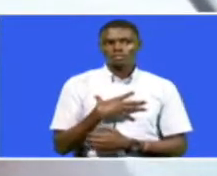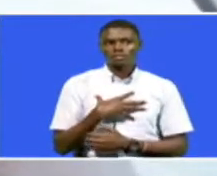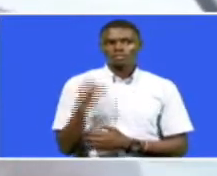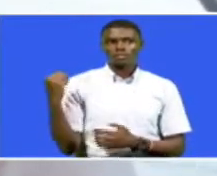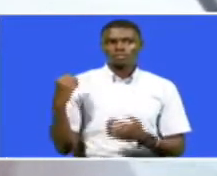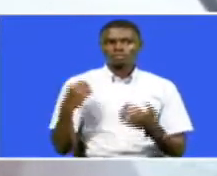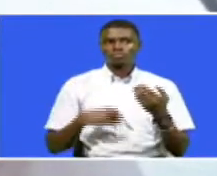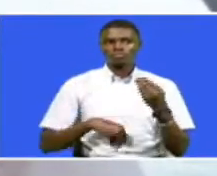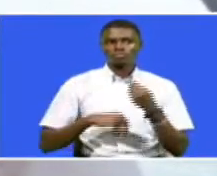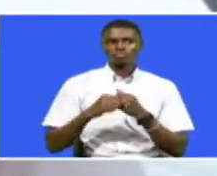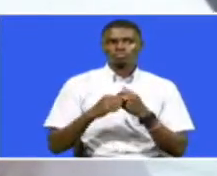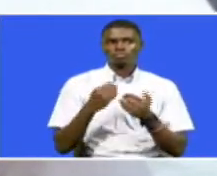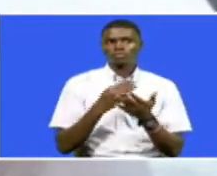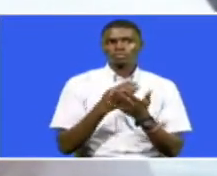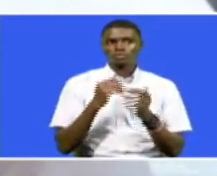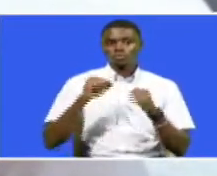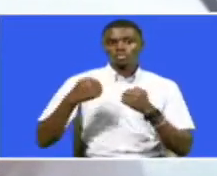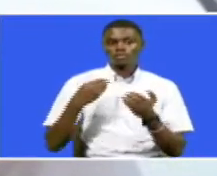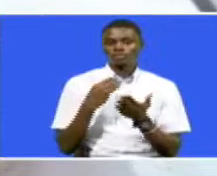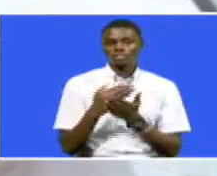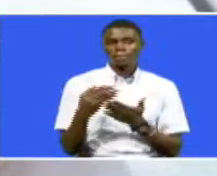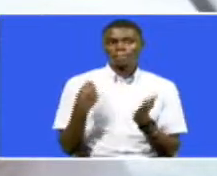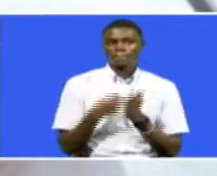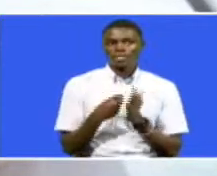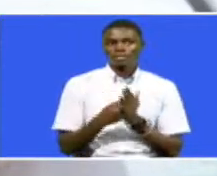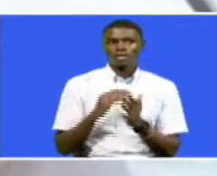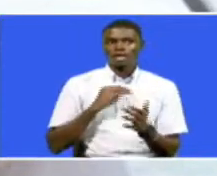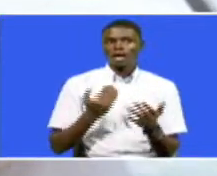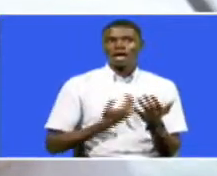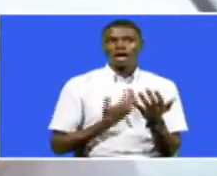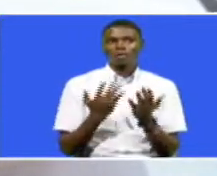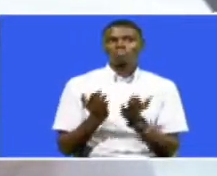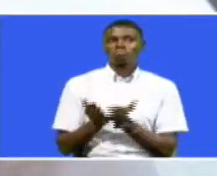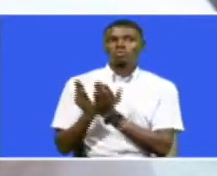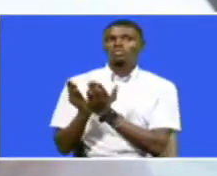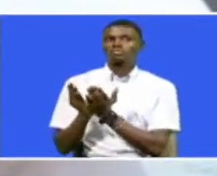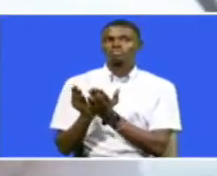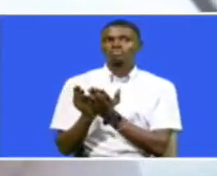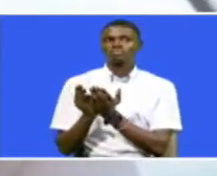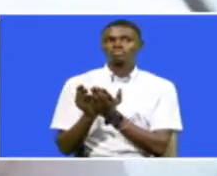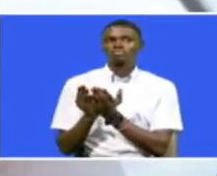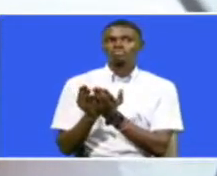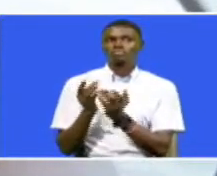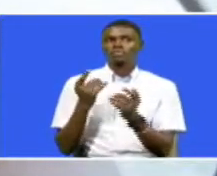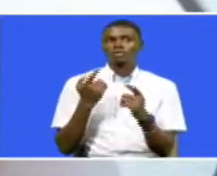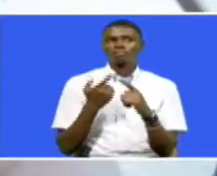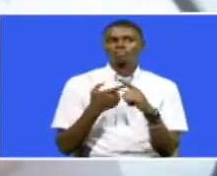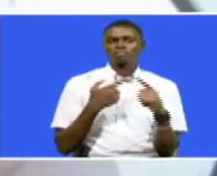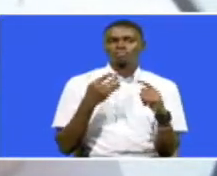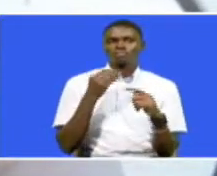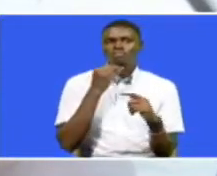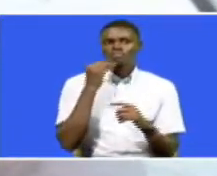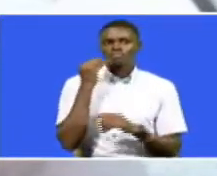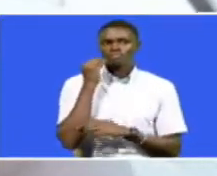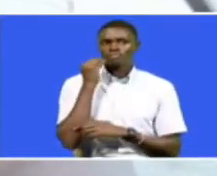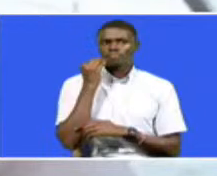by some margin. So our vessels, their construction from the hulls are segmented into